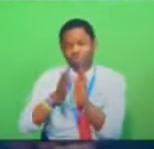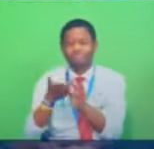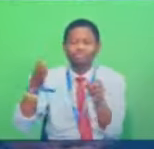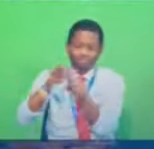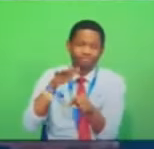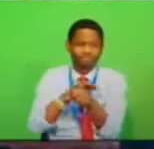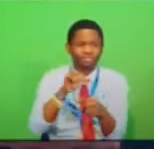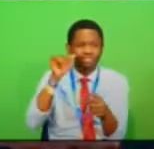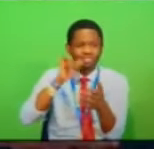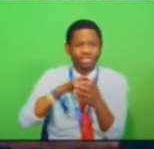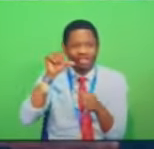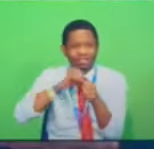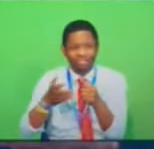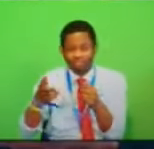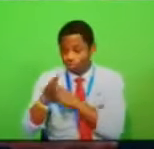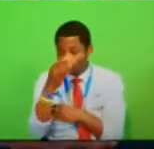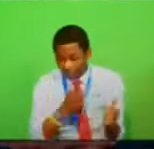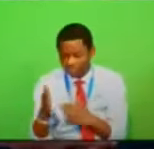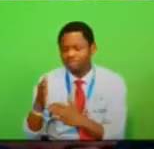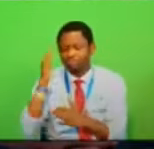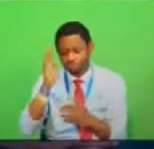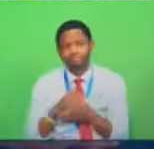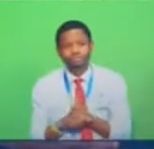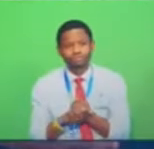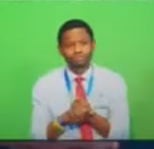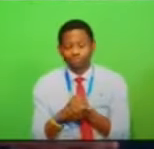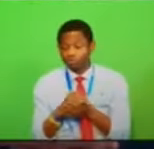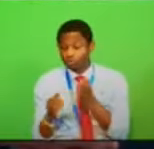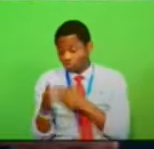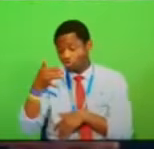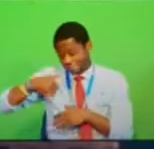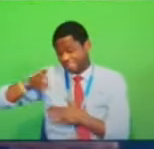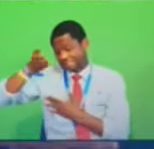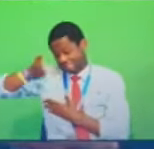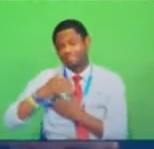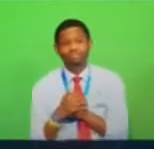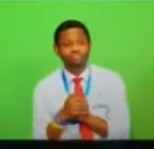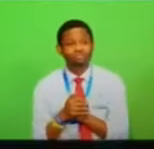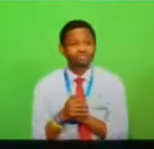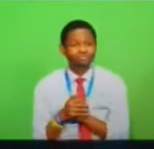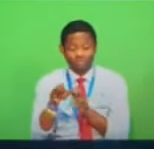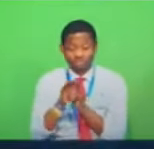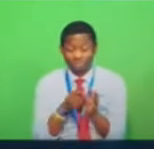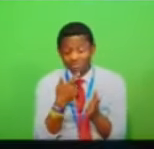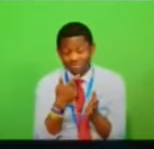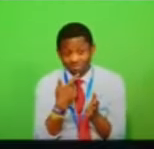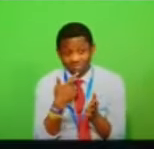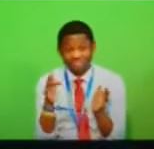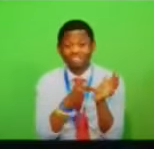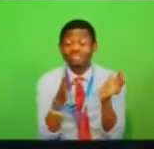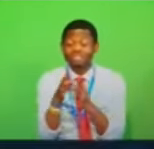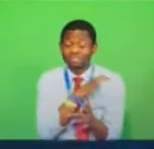years. So God is in it. Beloved in Christ, God is in it. The Bible says that